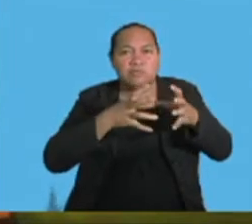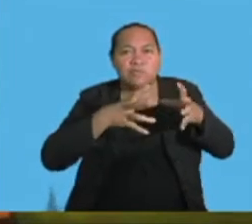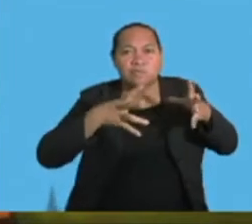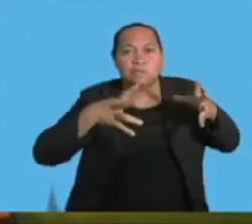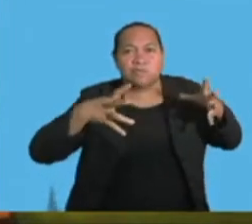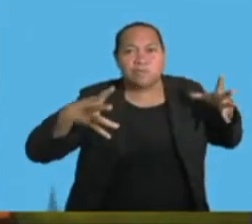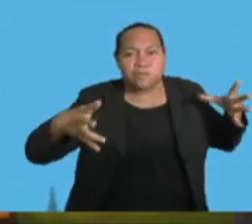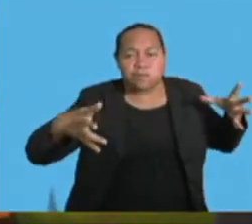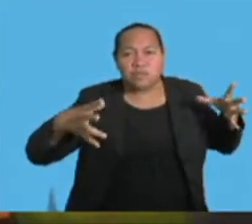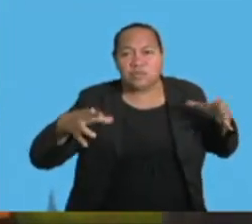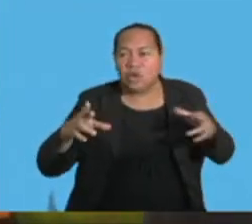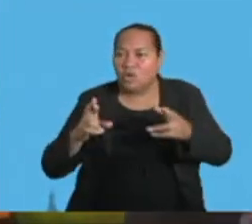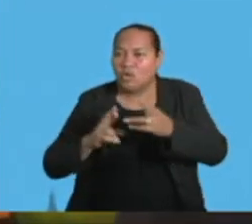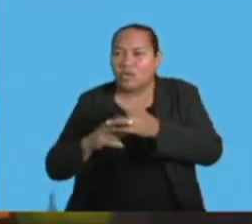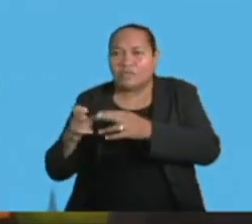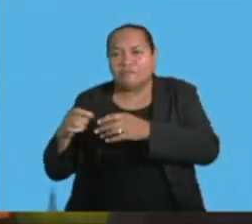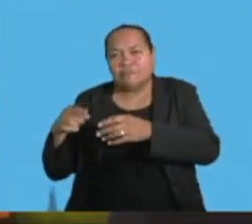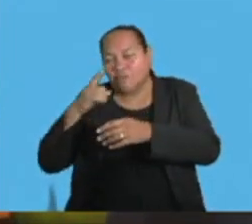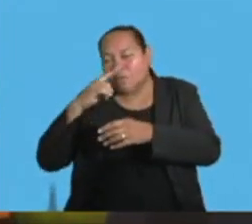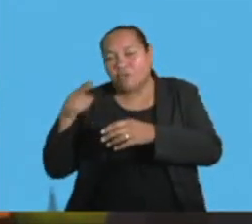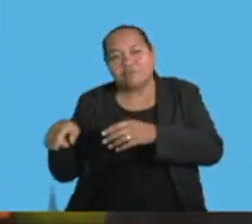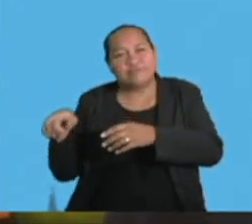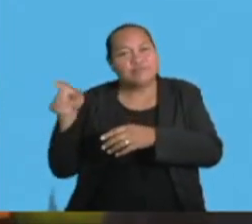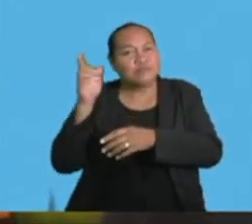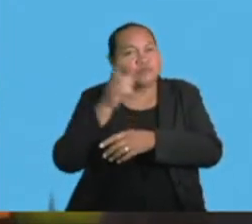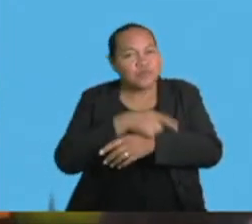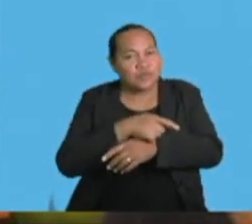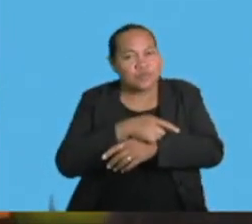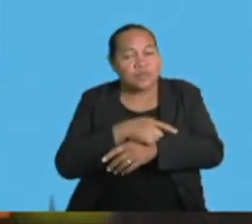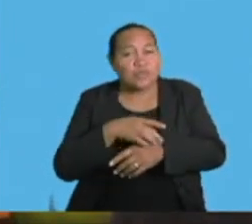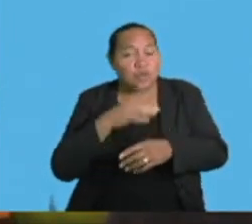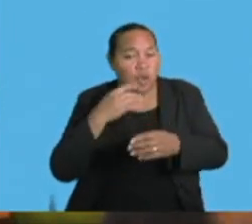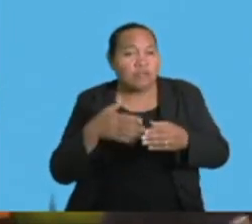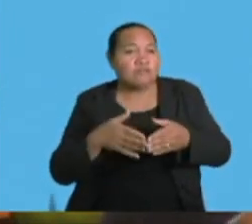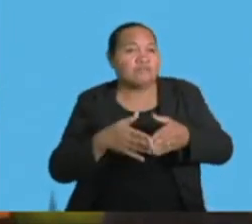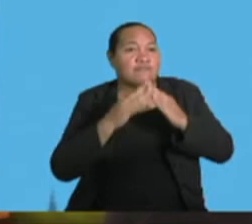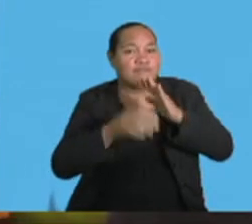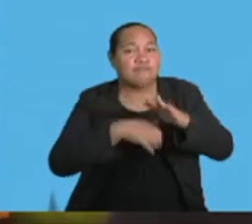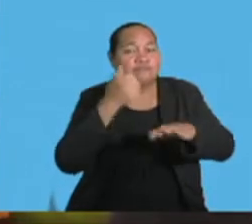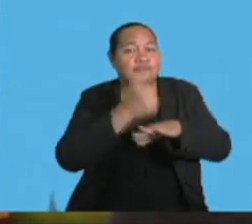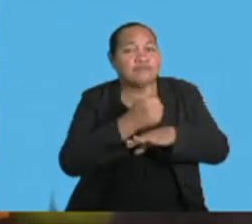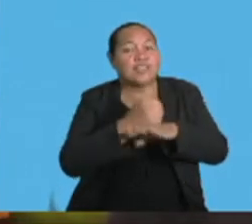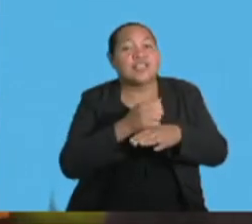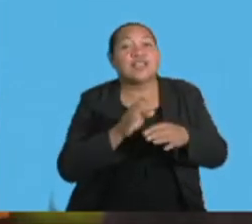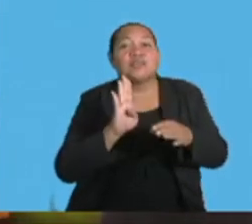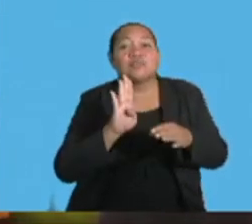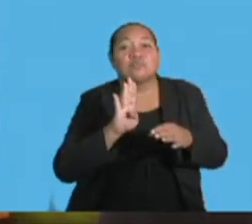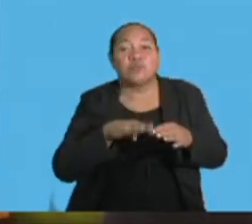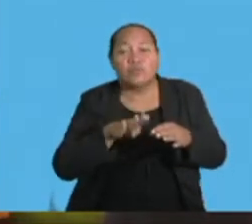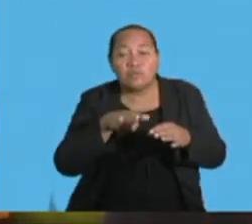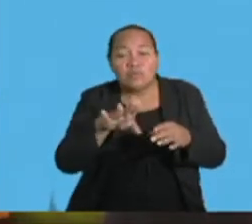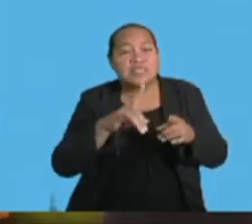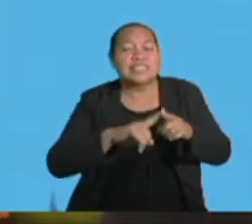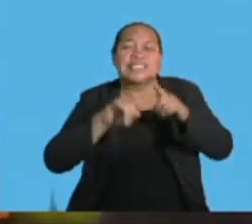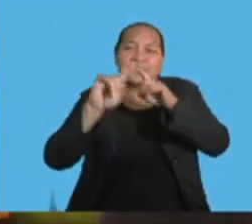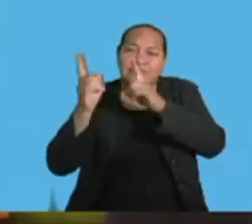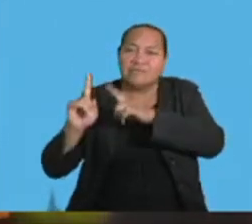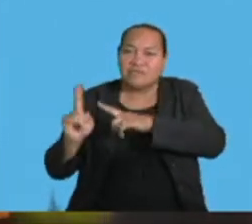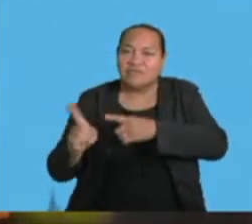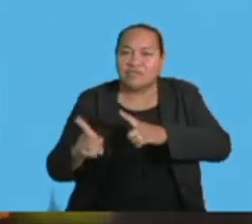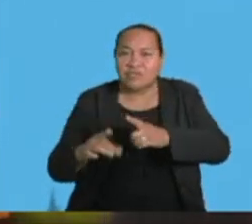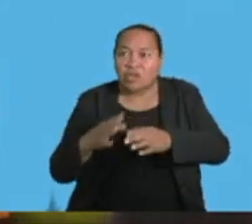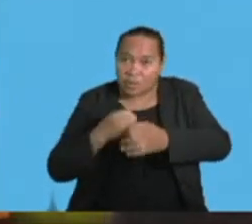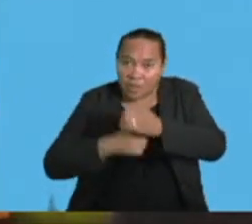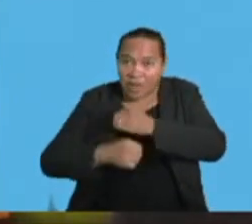encompassed in municipalities. We are looking at setting up townships in Nambuwalu, Kayasi. All of these areas will suddenly become